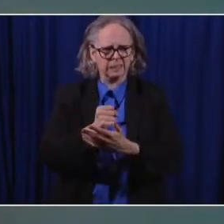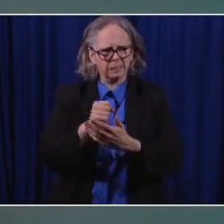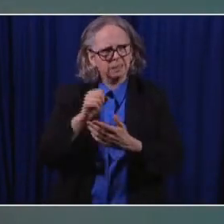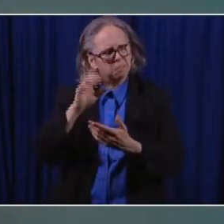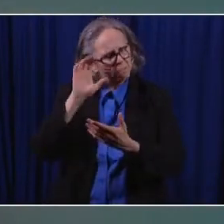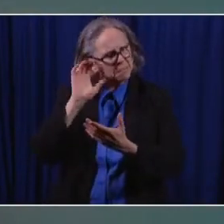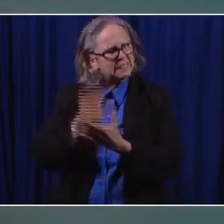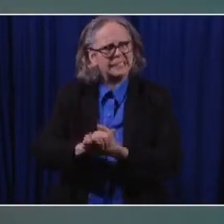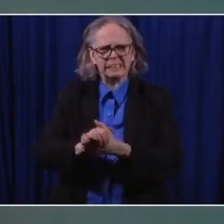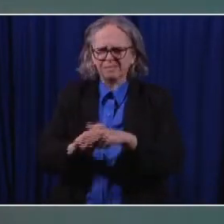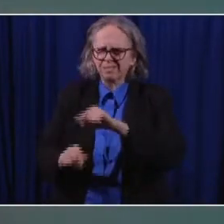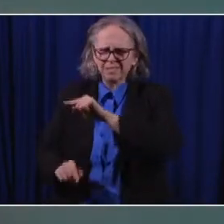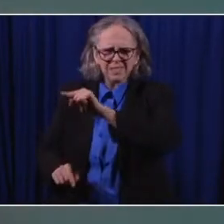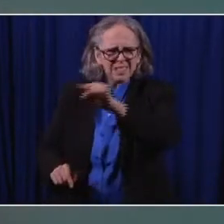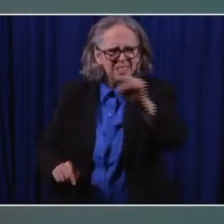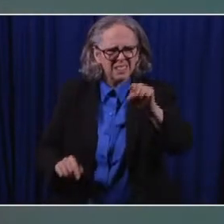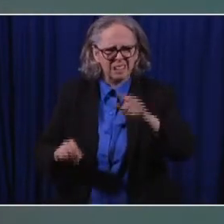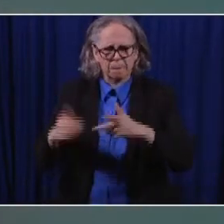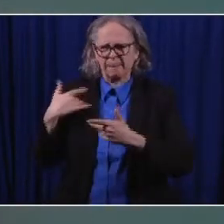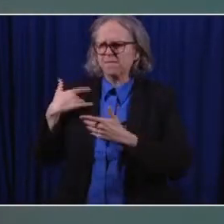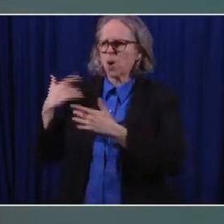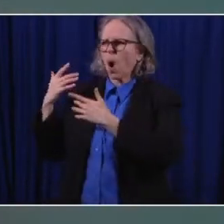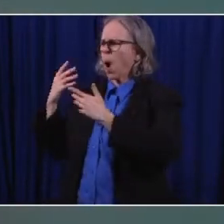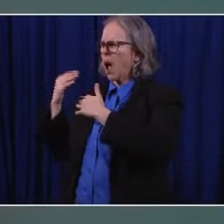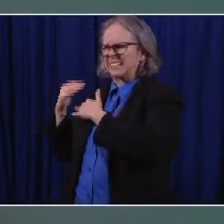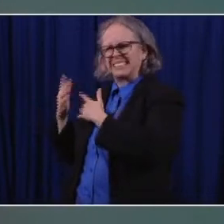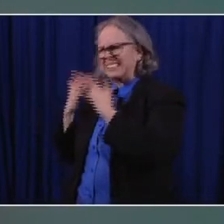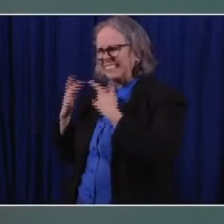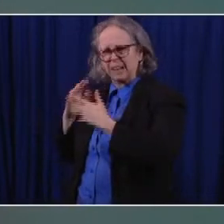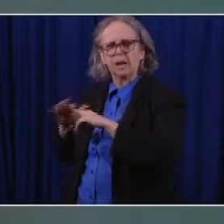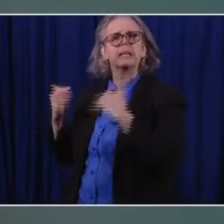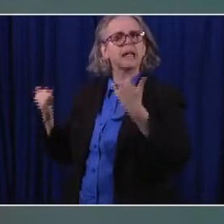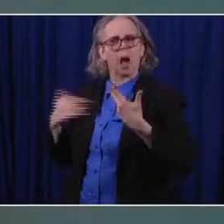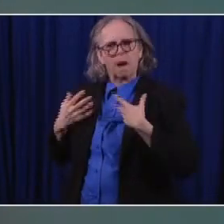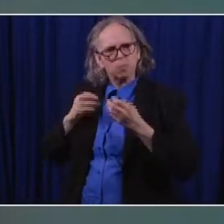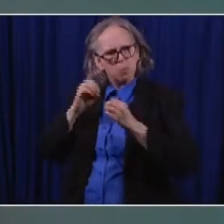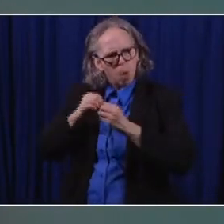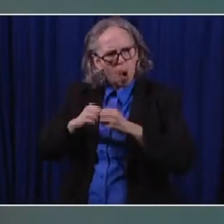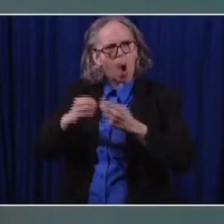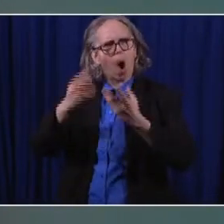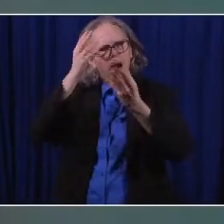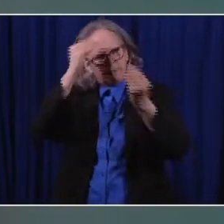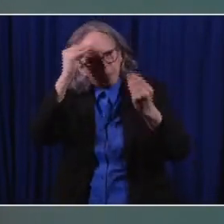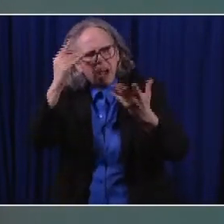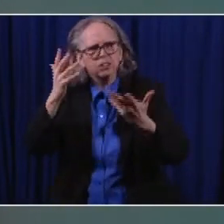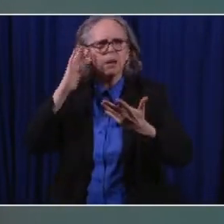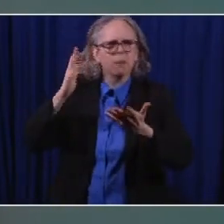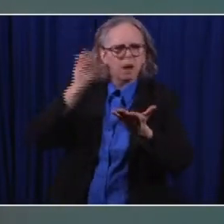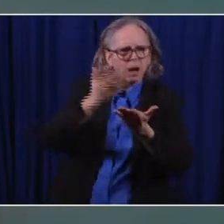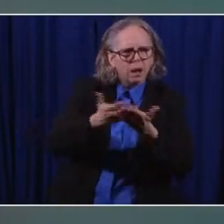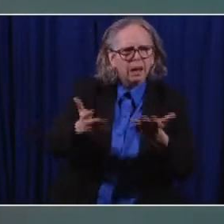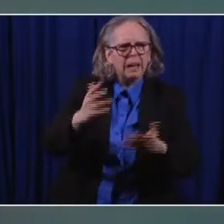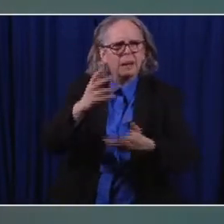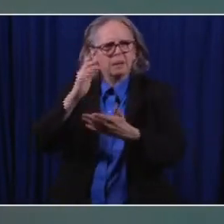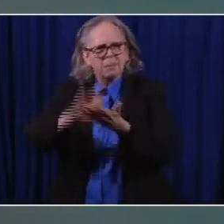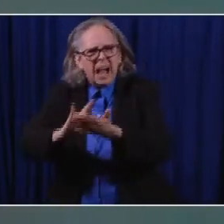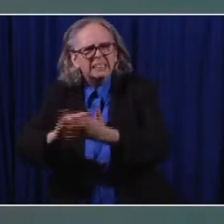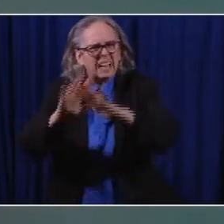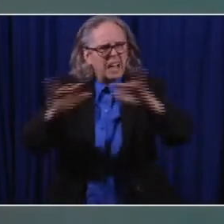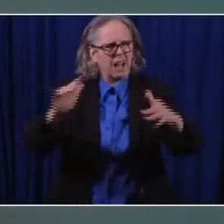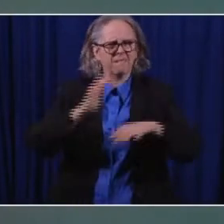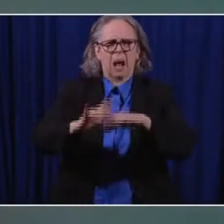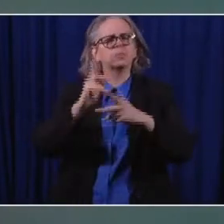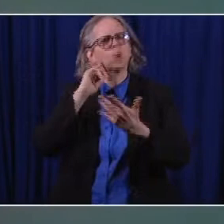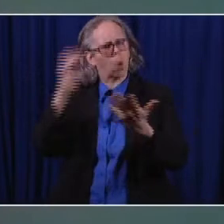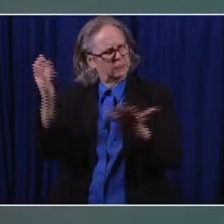initially it was a bit limited, but there have been more shipments throughout the state, and it's fairly widely available, maybe not